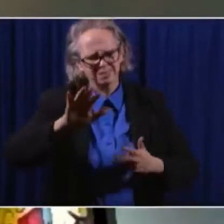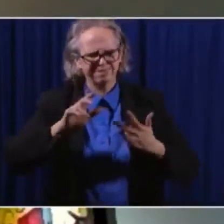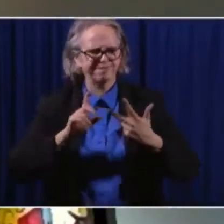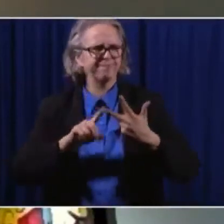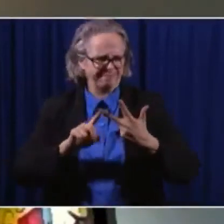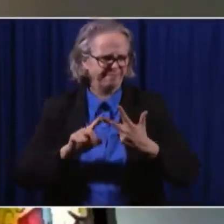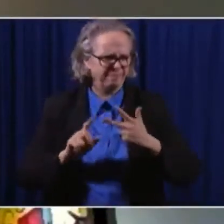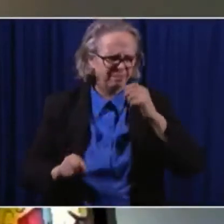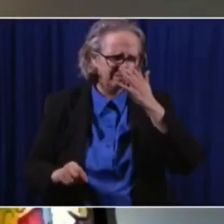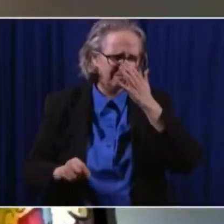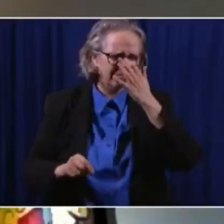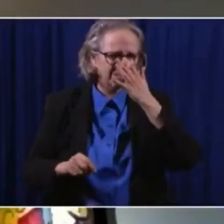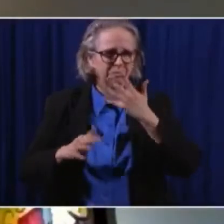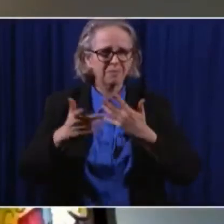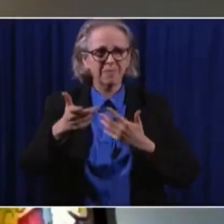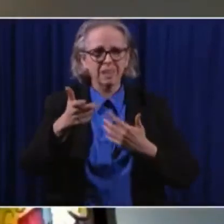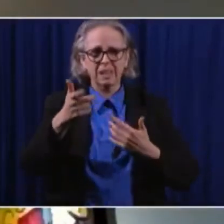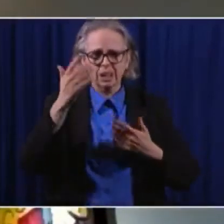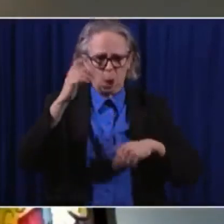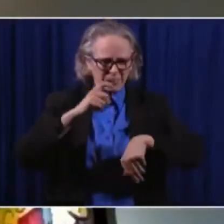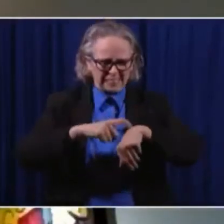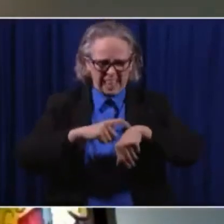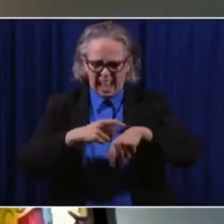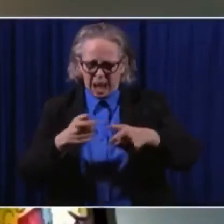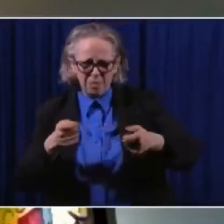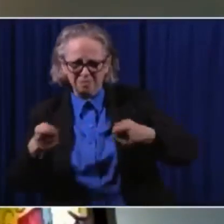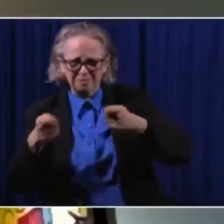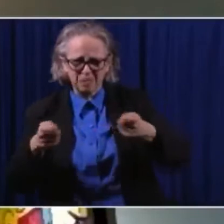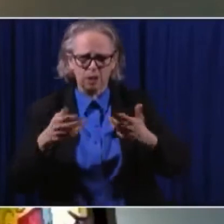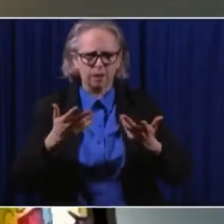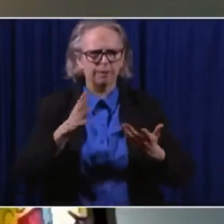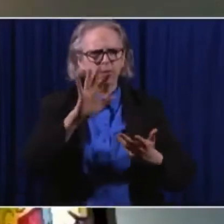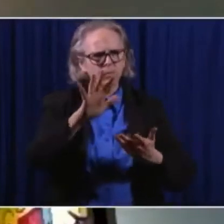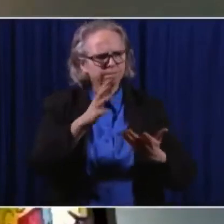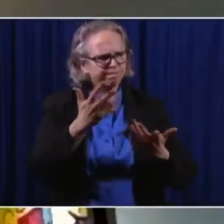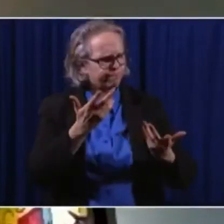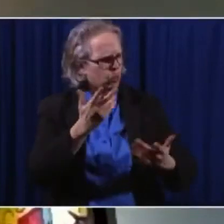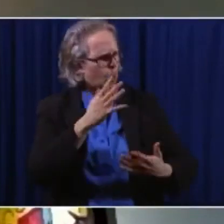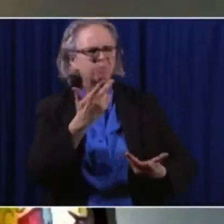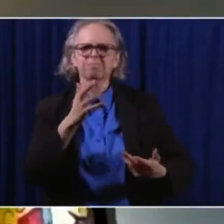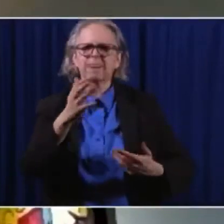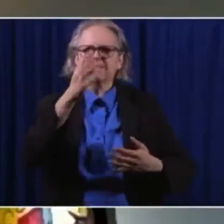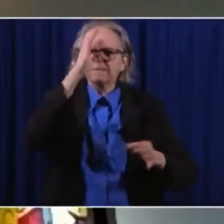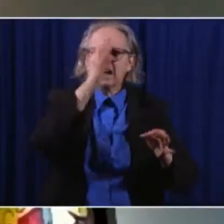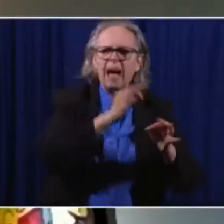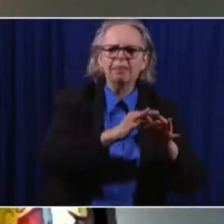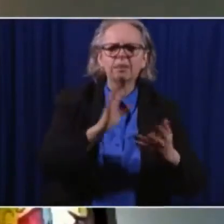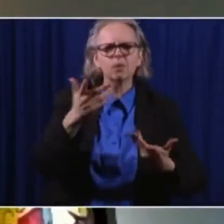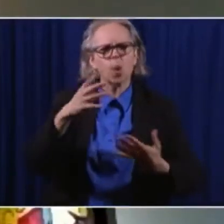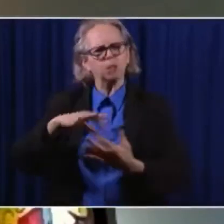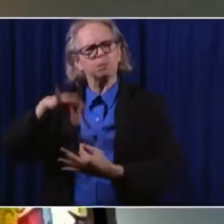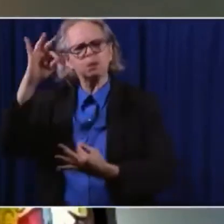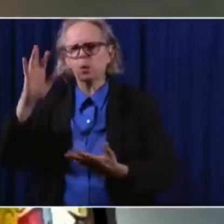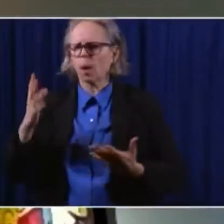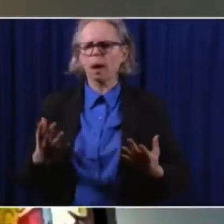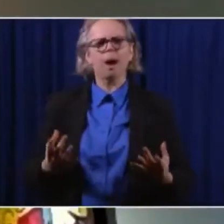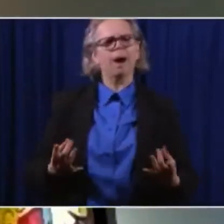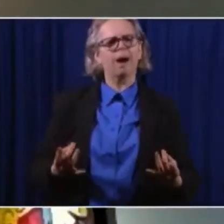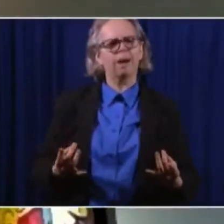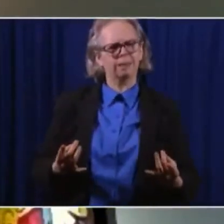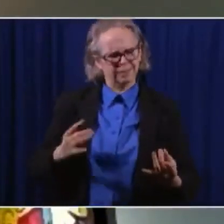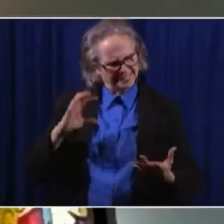spirituality or your faith. Spending some time in meditation or prayer is something that can really help with managing stress